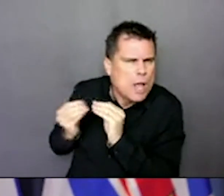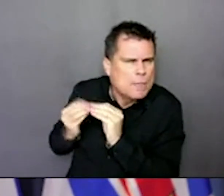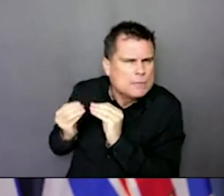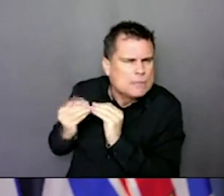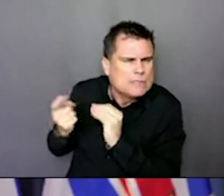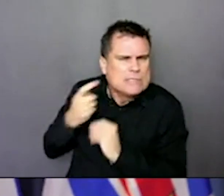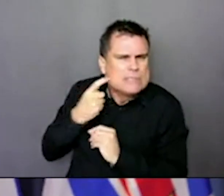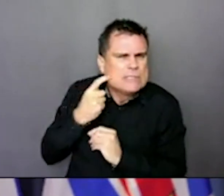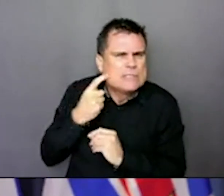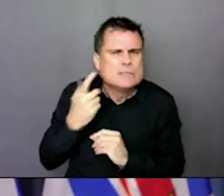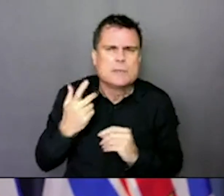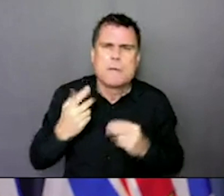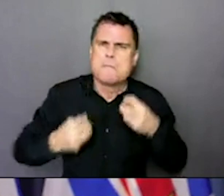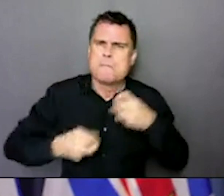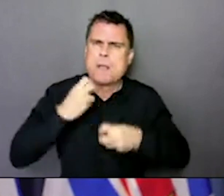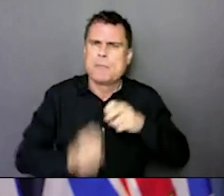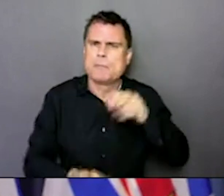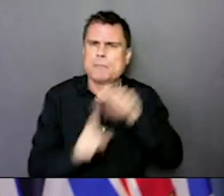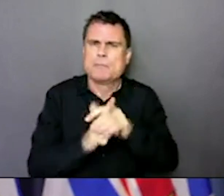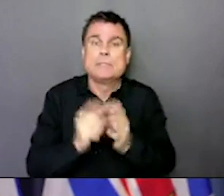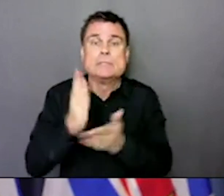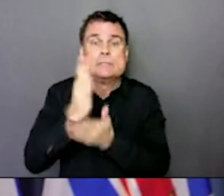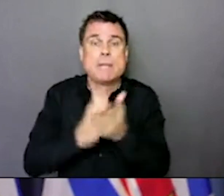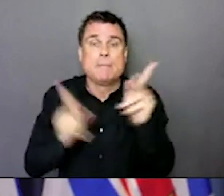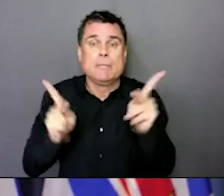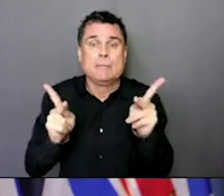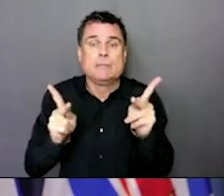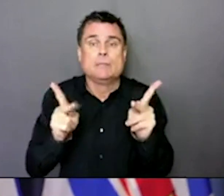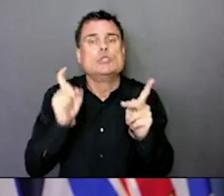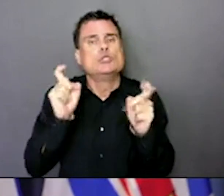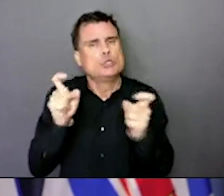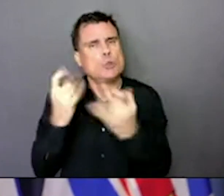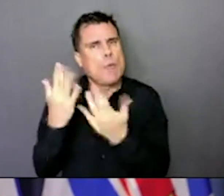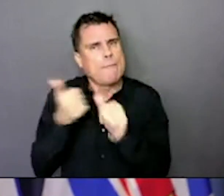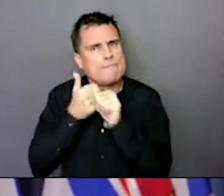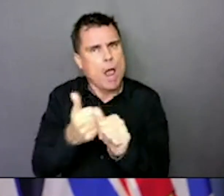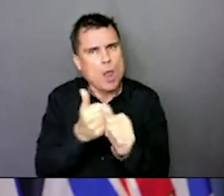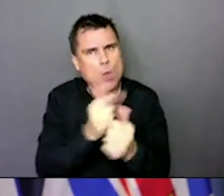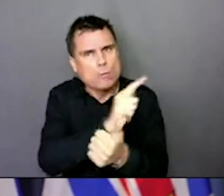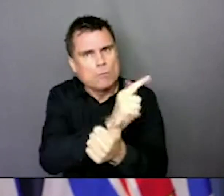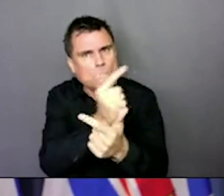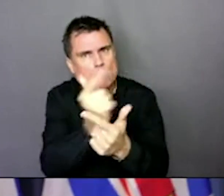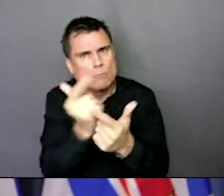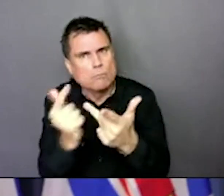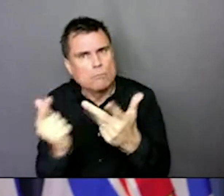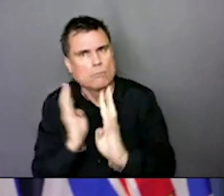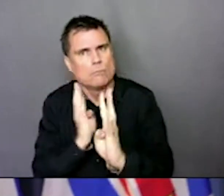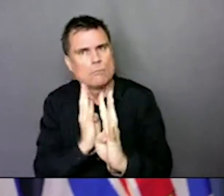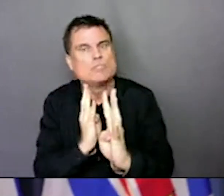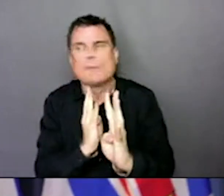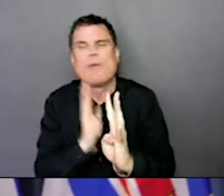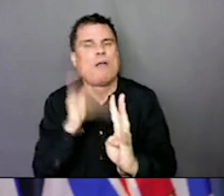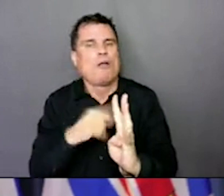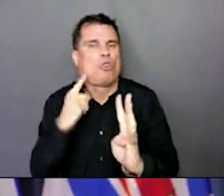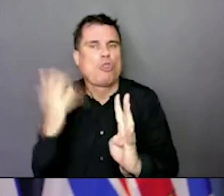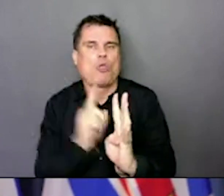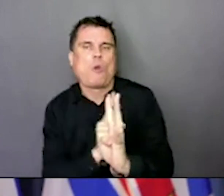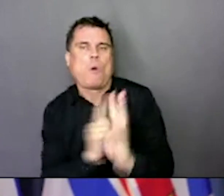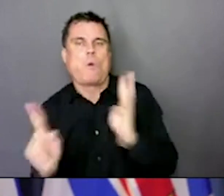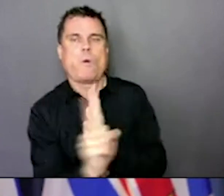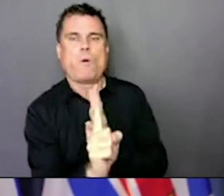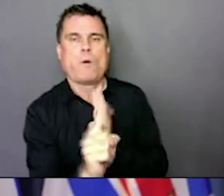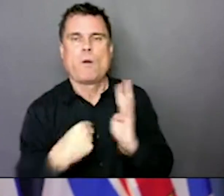see that people are jumping their spots in line, albeit a small portion of people? Is it frustrating to see that? And what can you do to assure